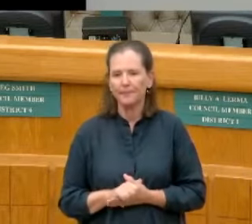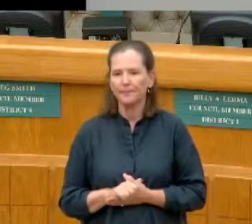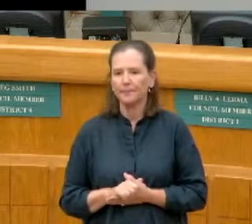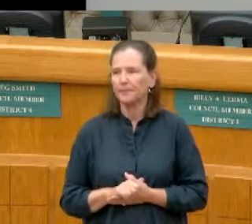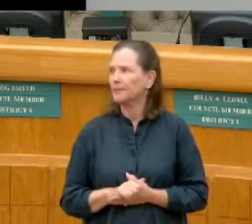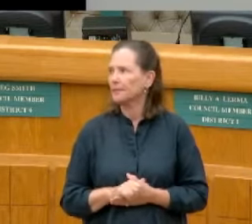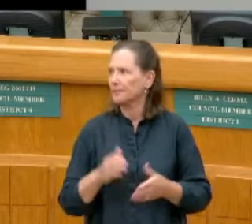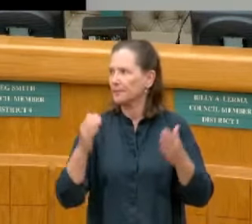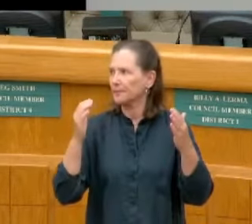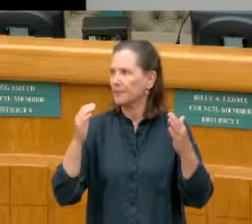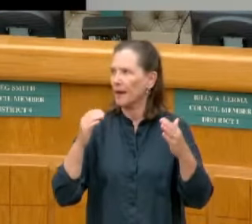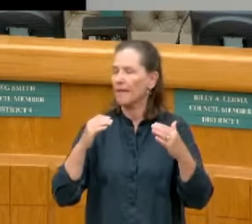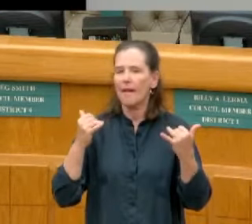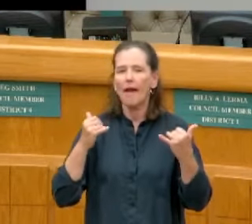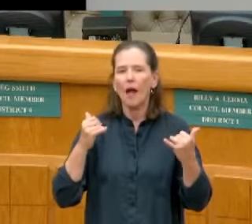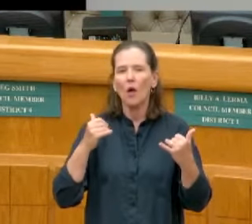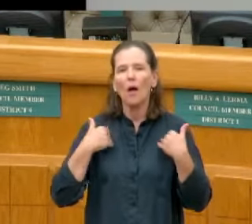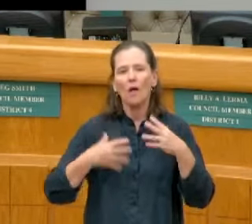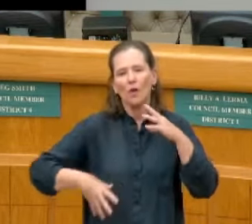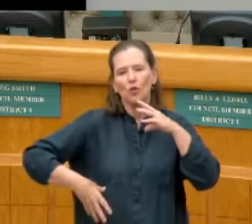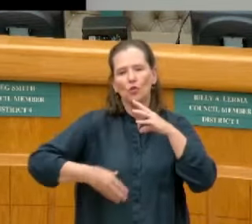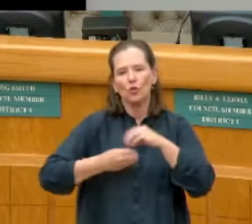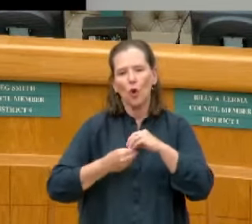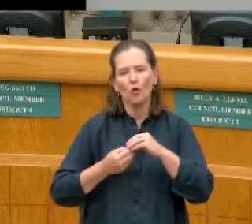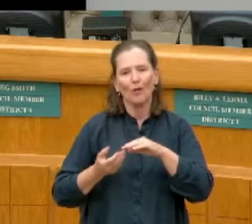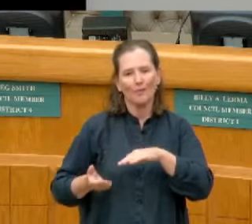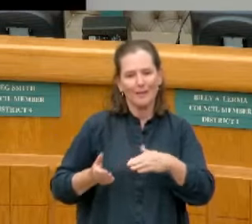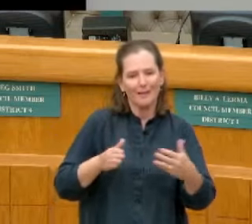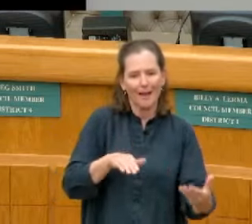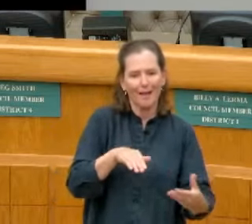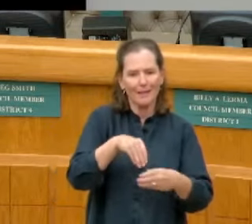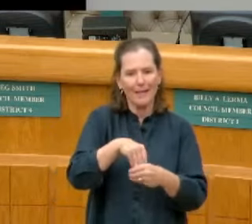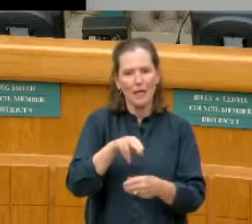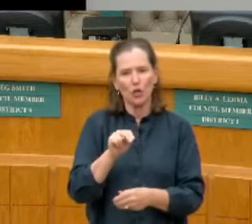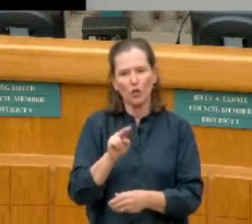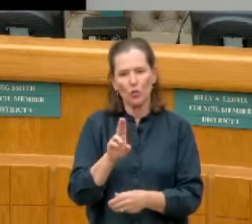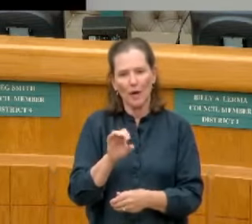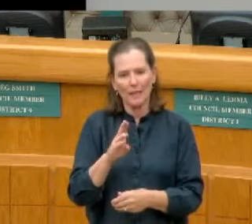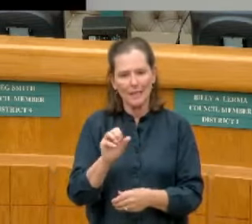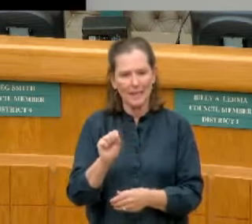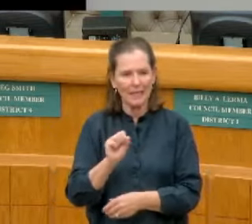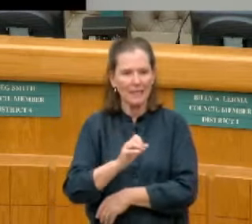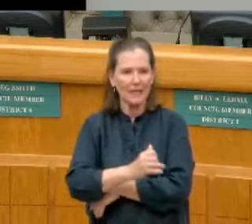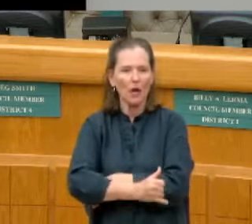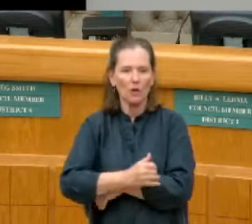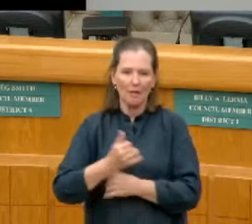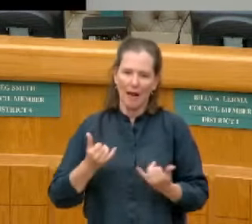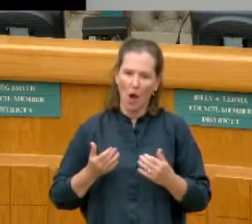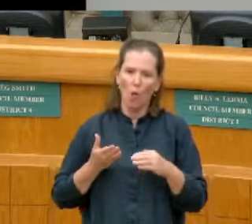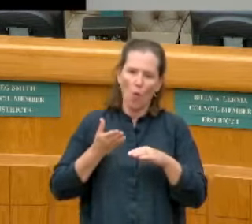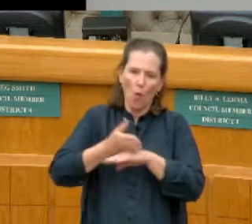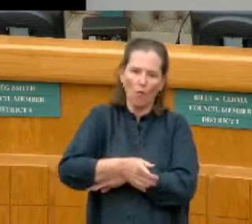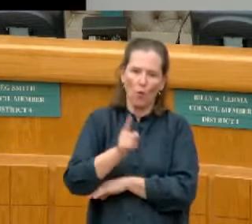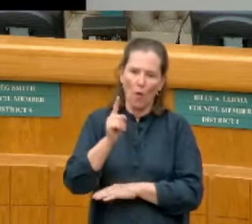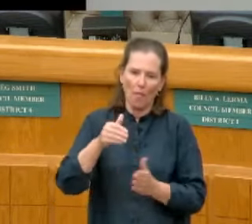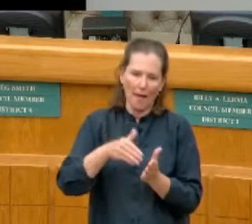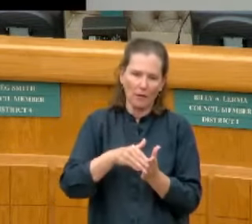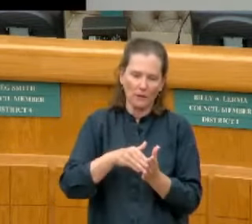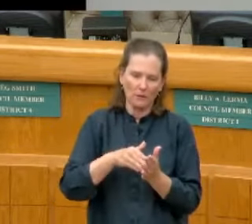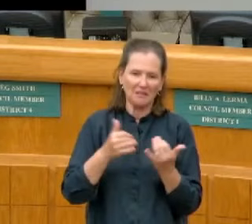The total number of COVID-19 deaths in Nueces County has surpassed 1,000. We're at